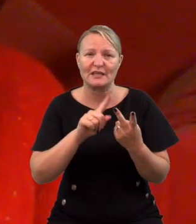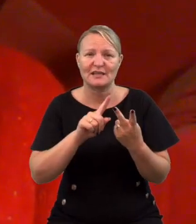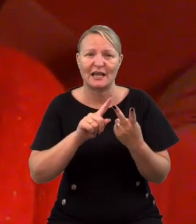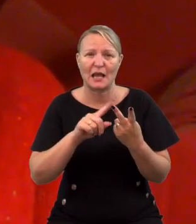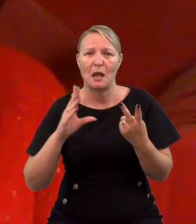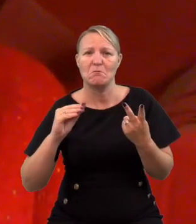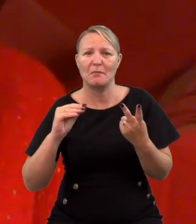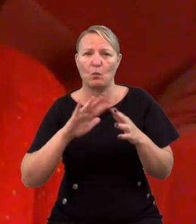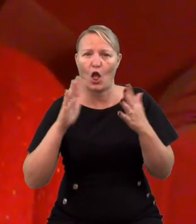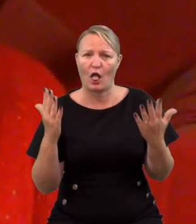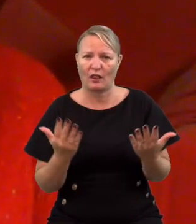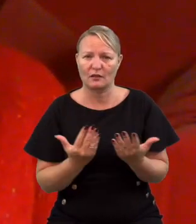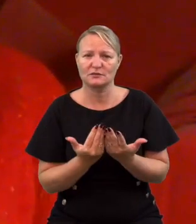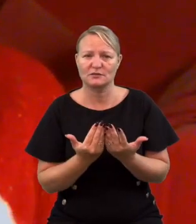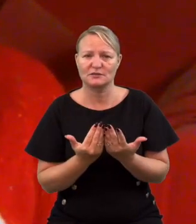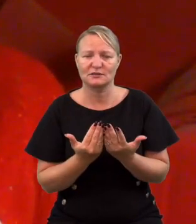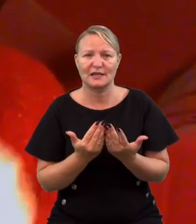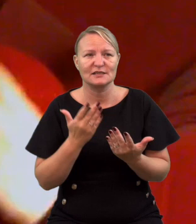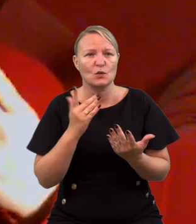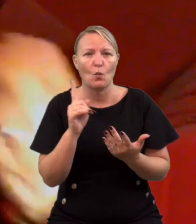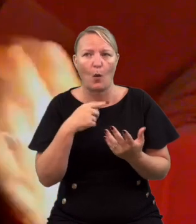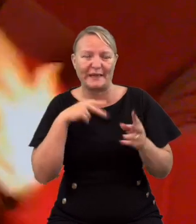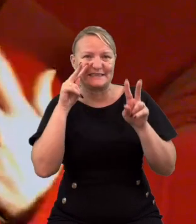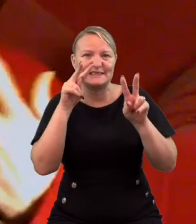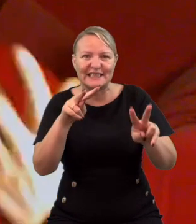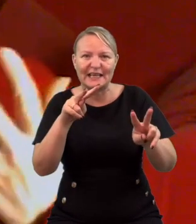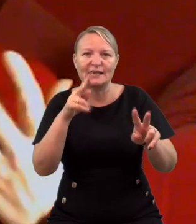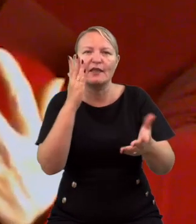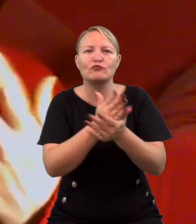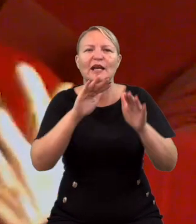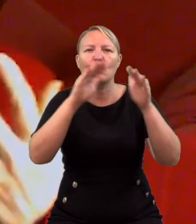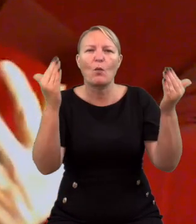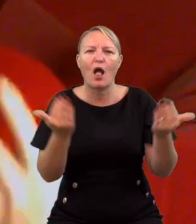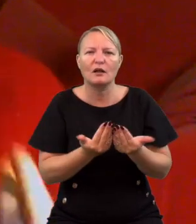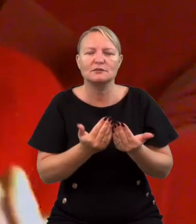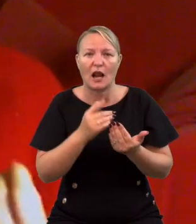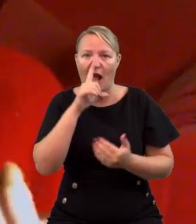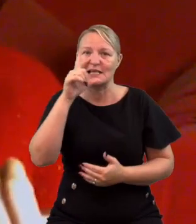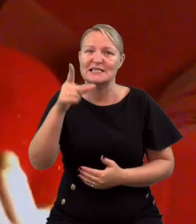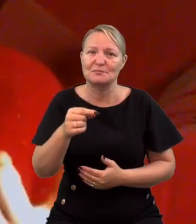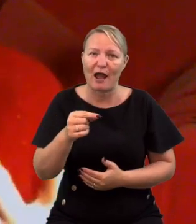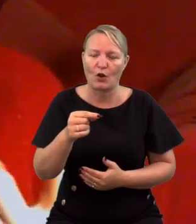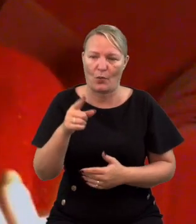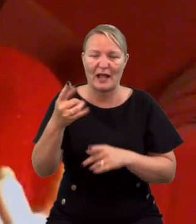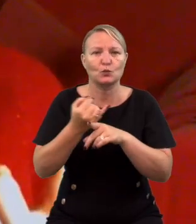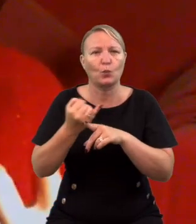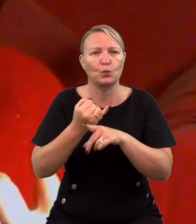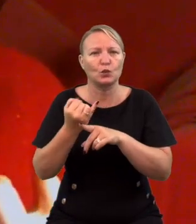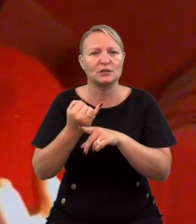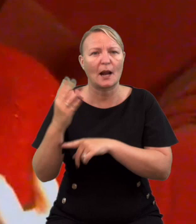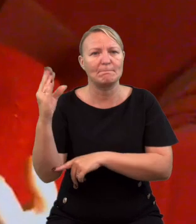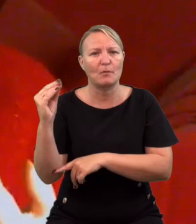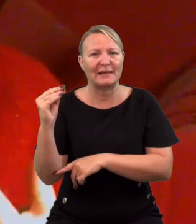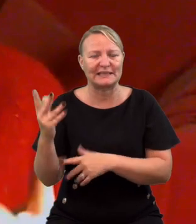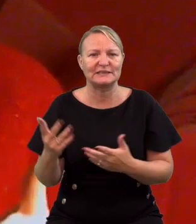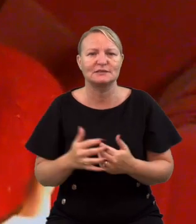world is really the things that we see with our eyes in the real world. So the sparrow is a puppet, it's a